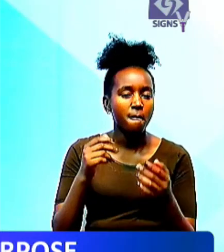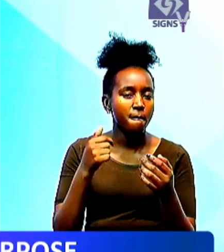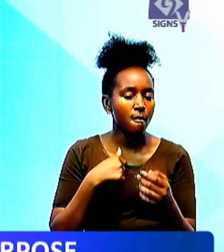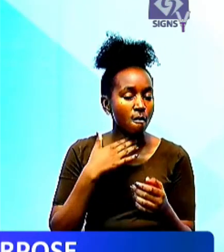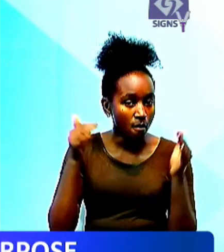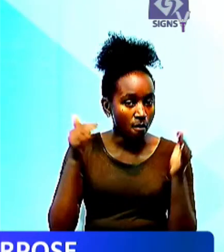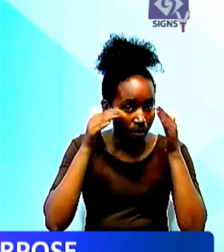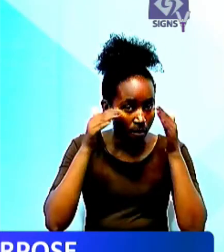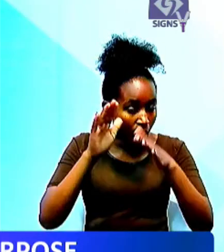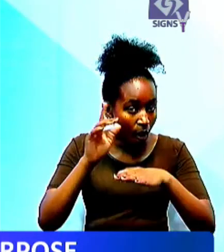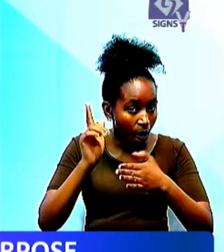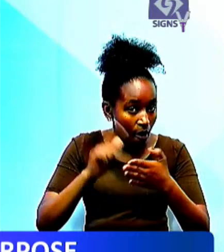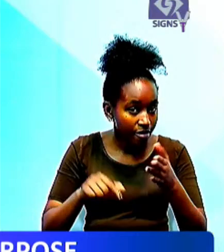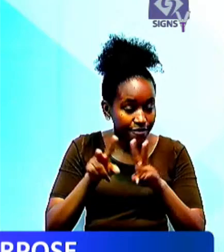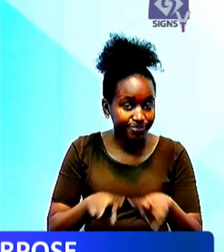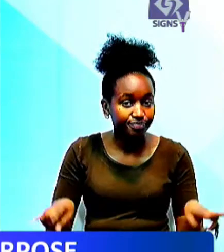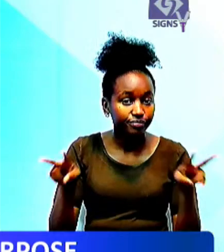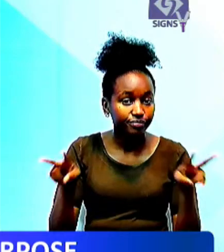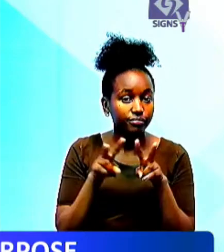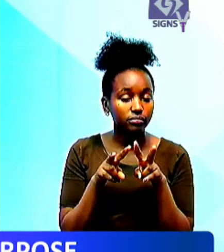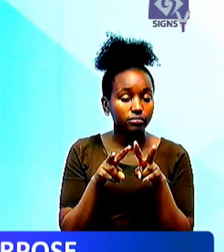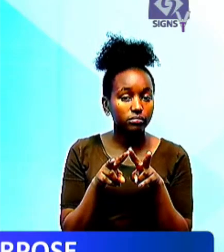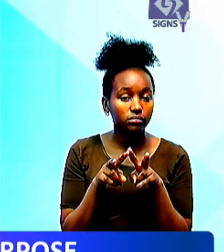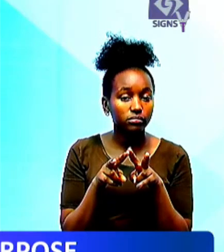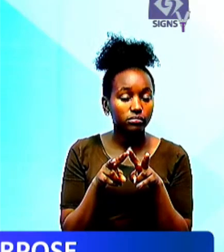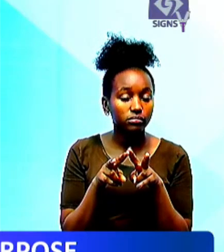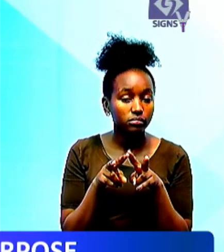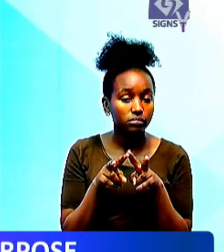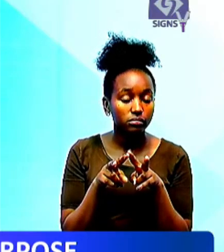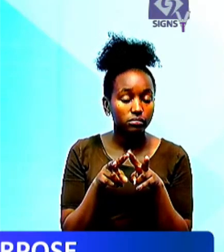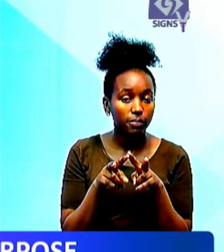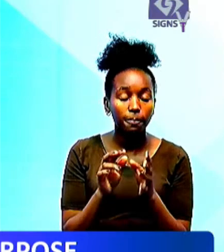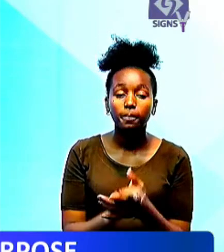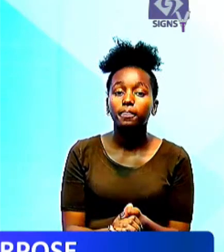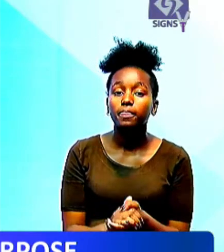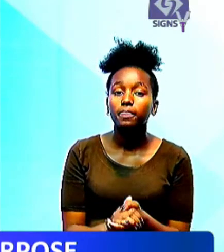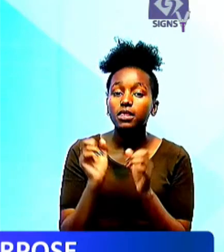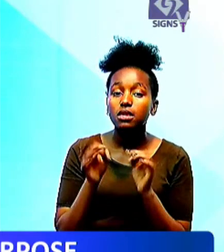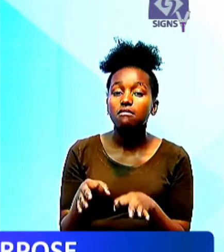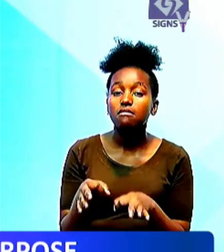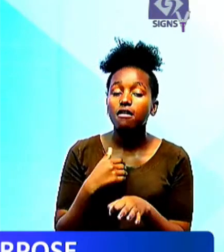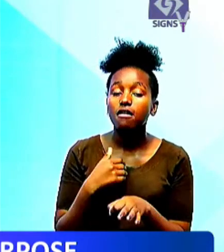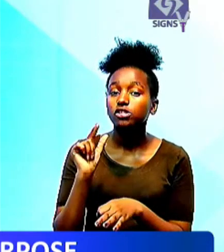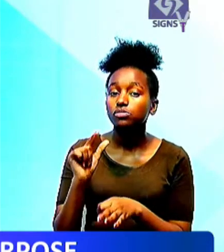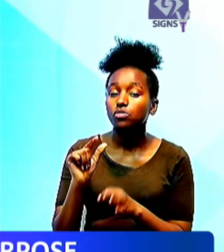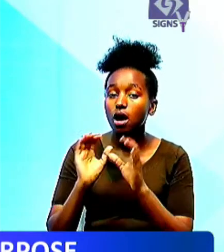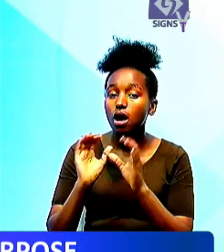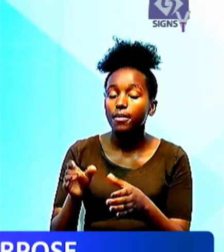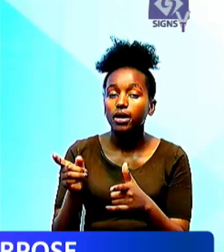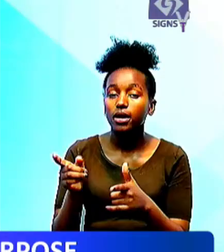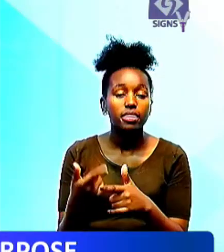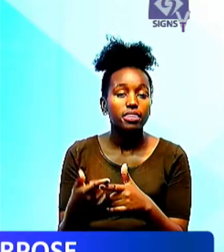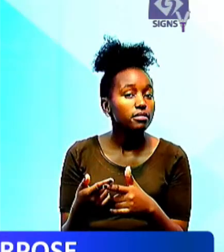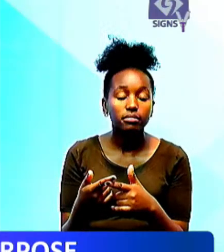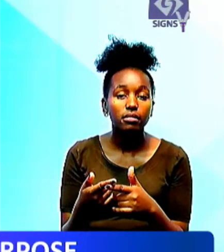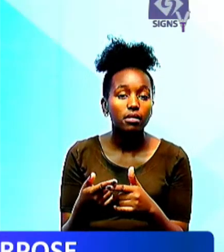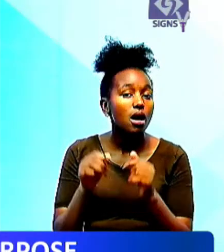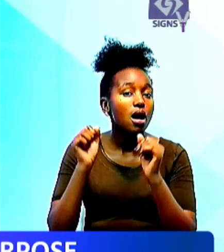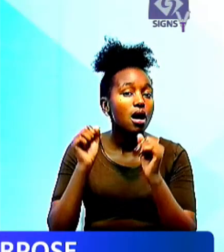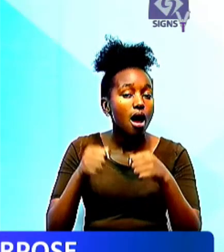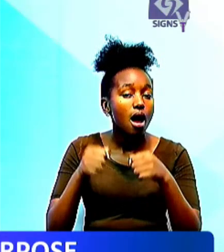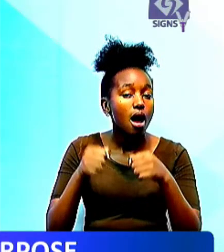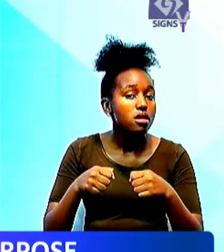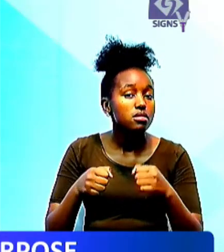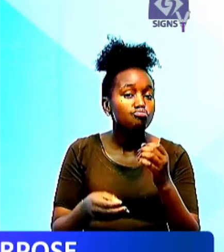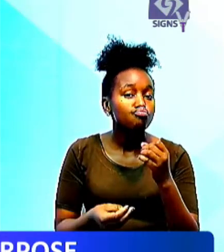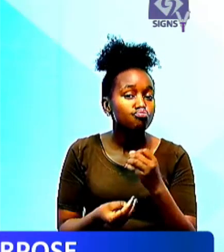And I buy this share, I know I have value, I'll be getting dividends. If I'm buying a smaller company, I know this company has a potential to grow,